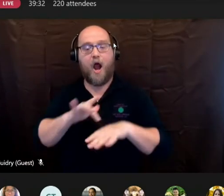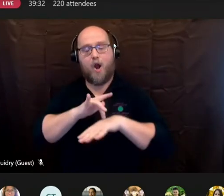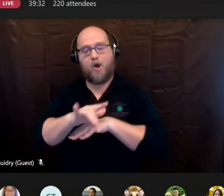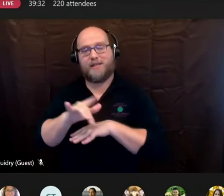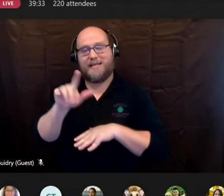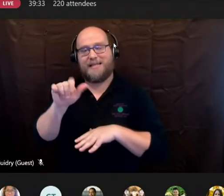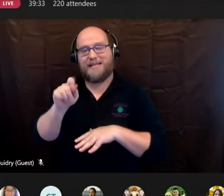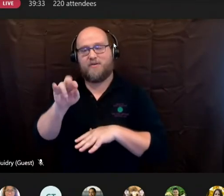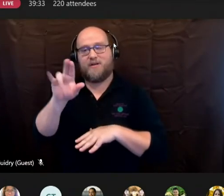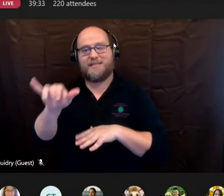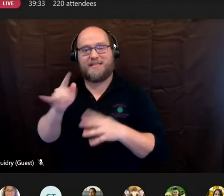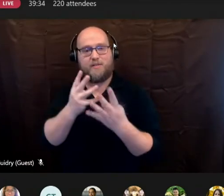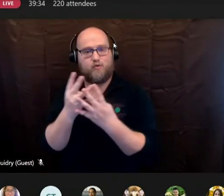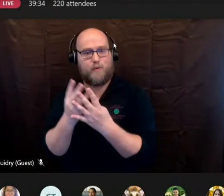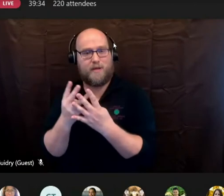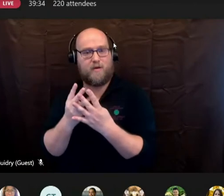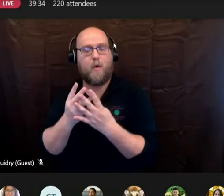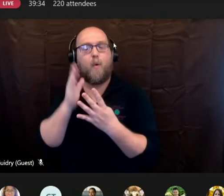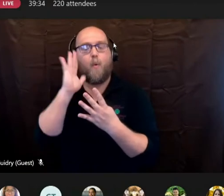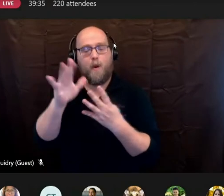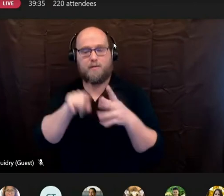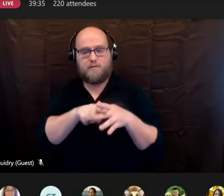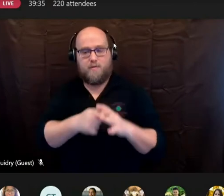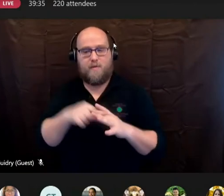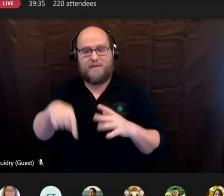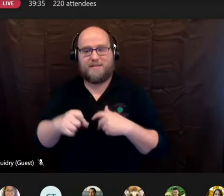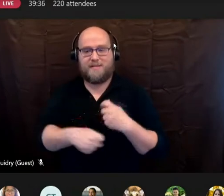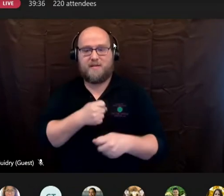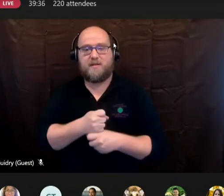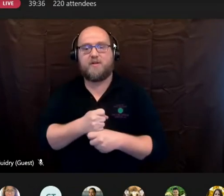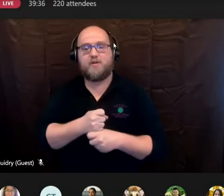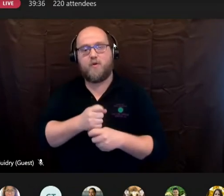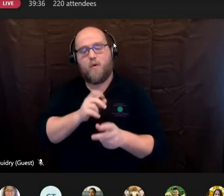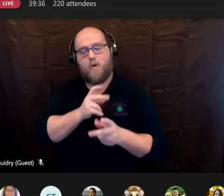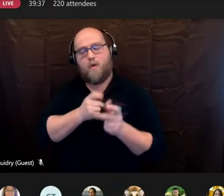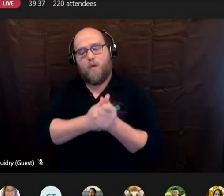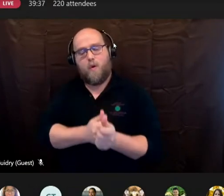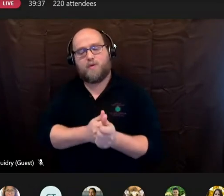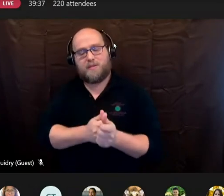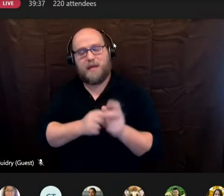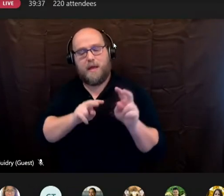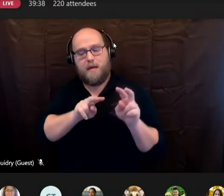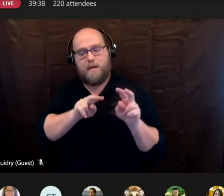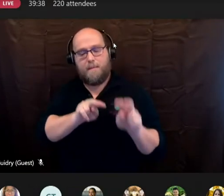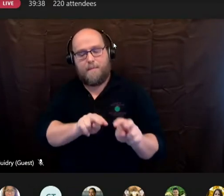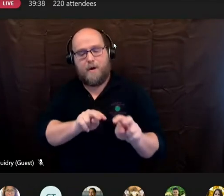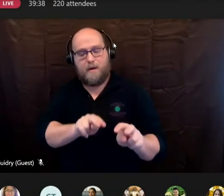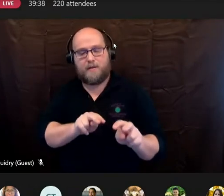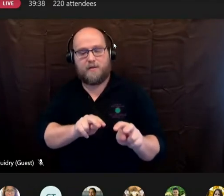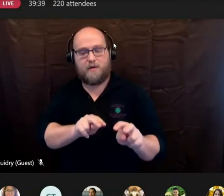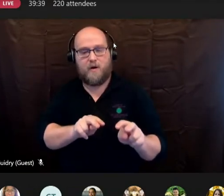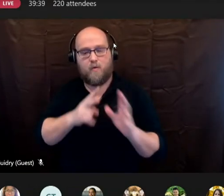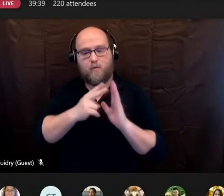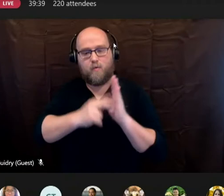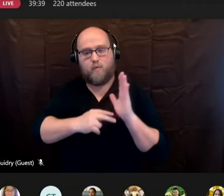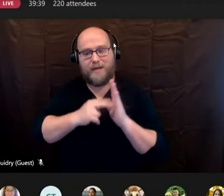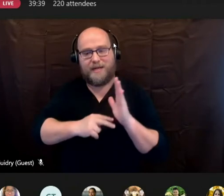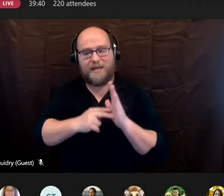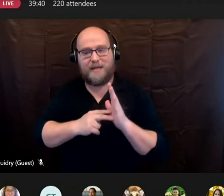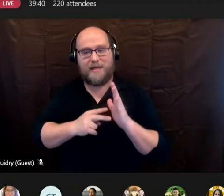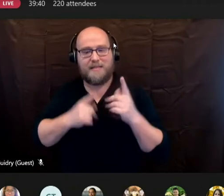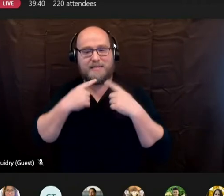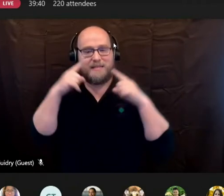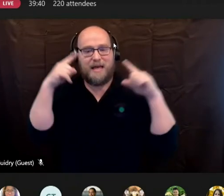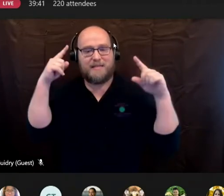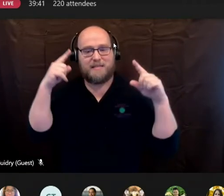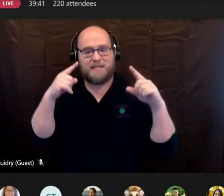to closely monitor reading instruction progress. Additionally, a ninth grade success tracker is being